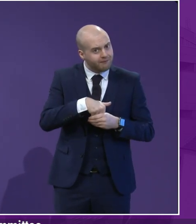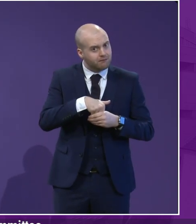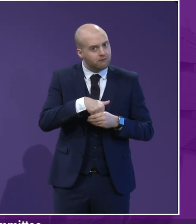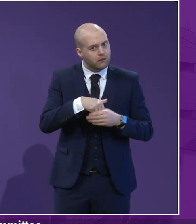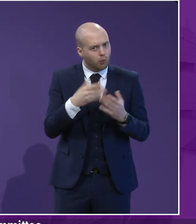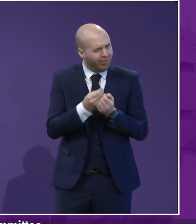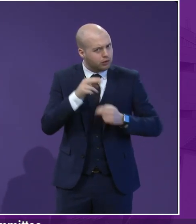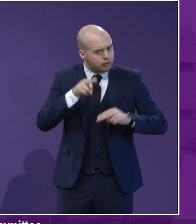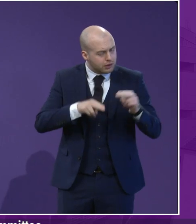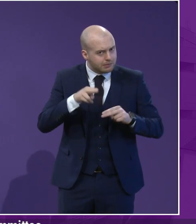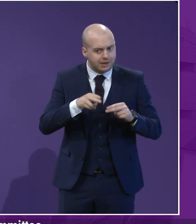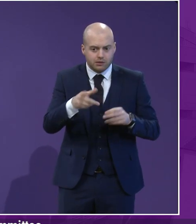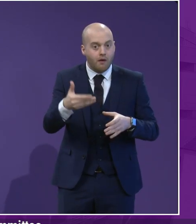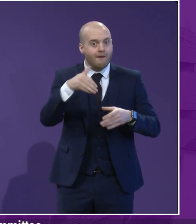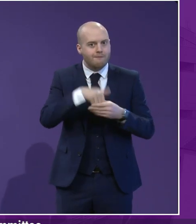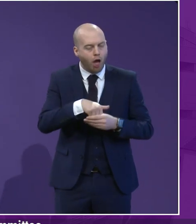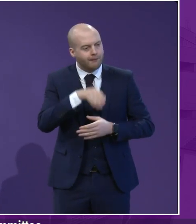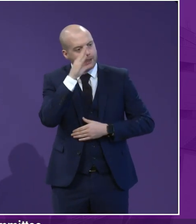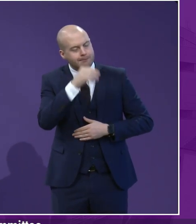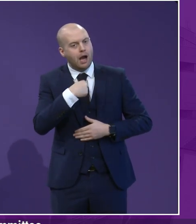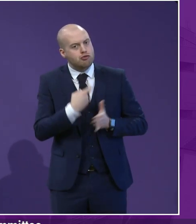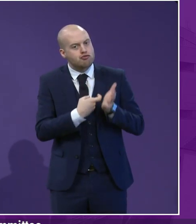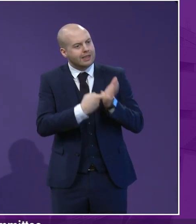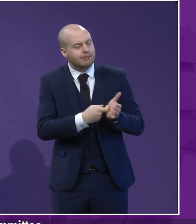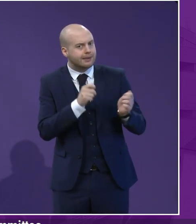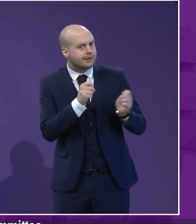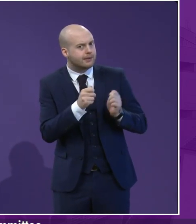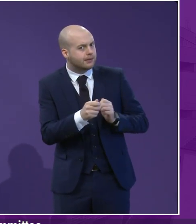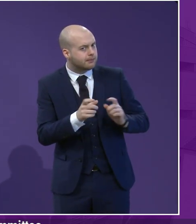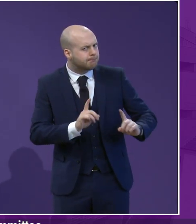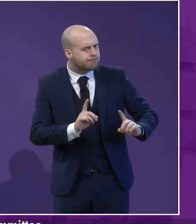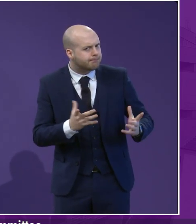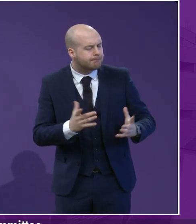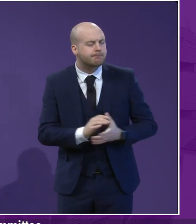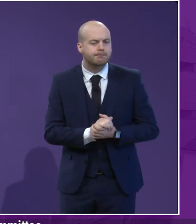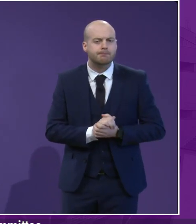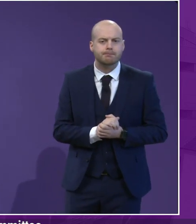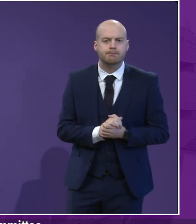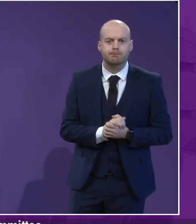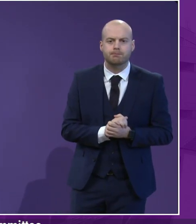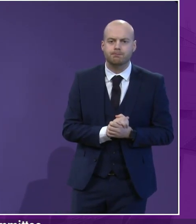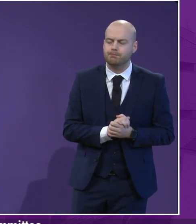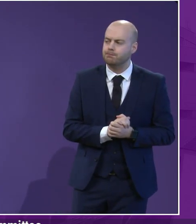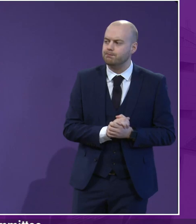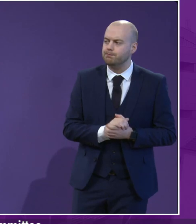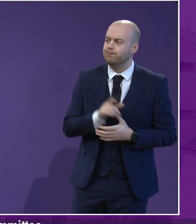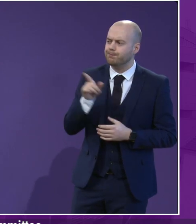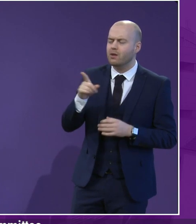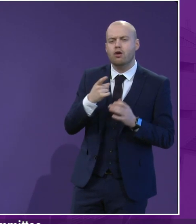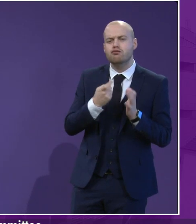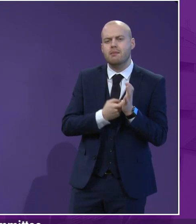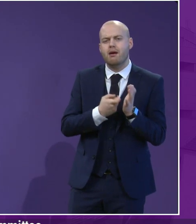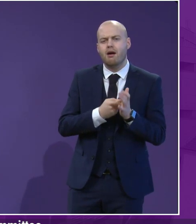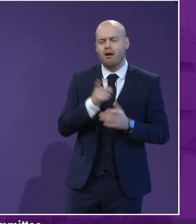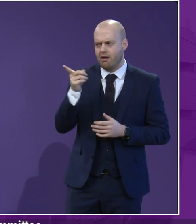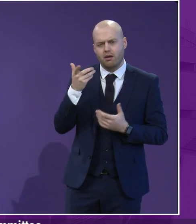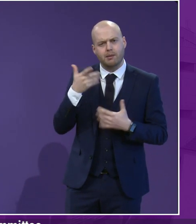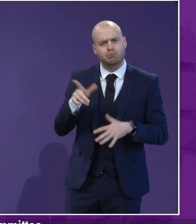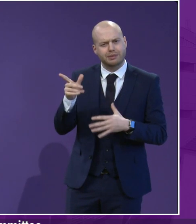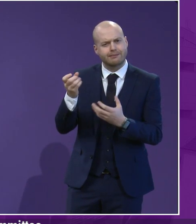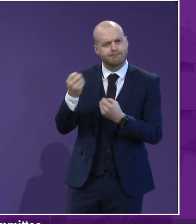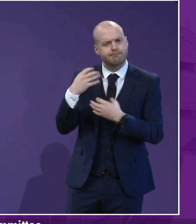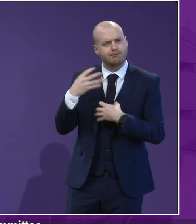support package and changes to what adjustments are made? And how much dialogue is there between the person that requires the